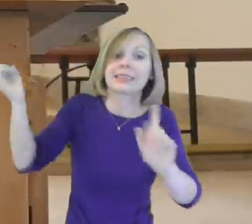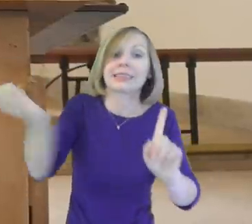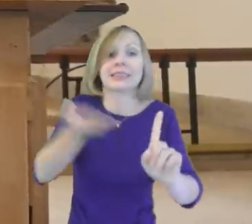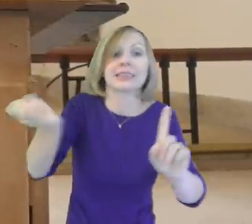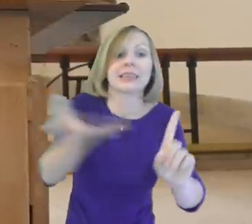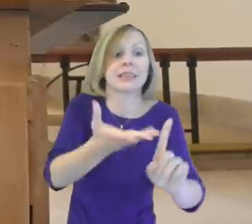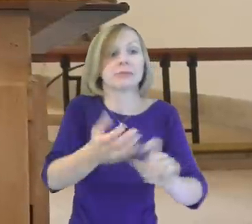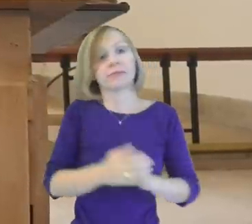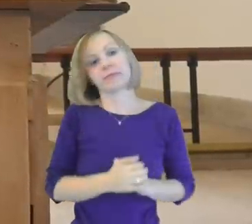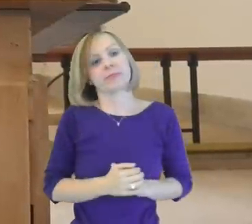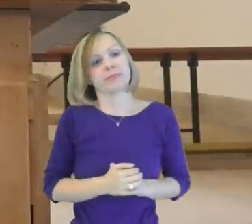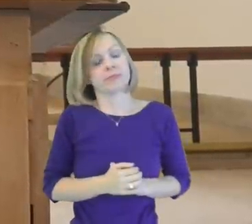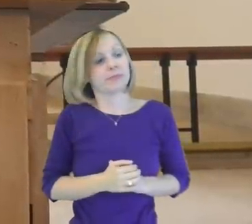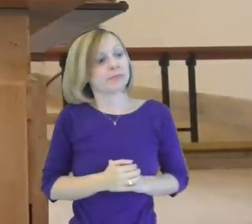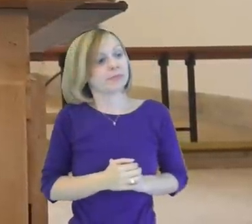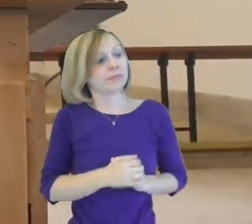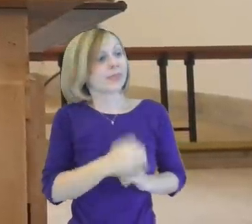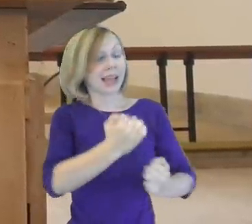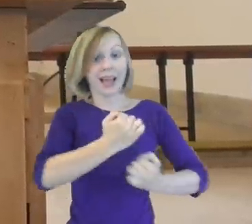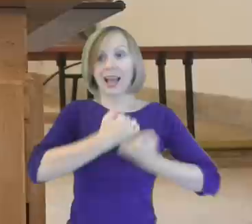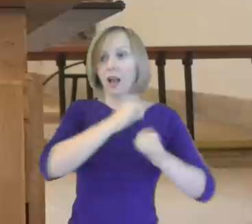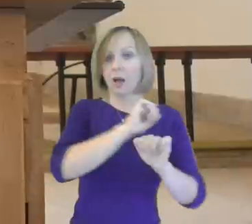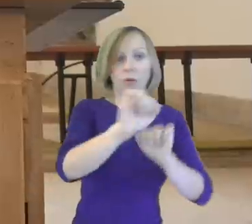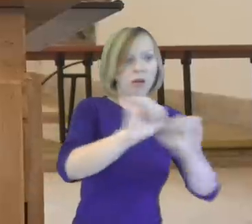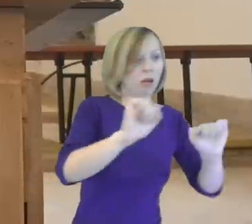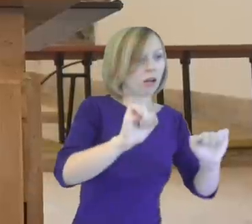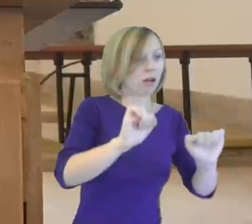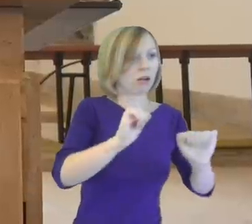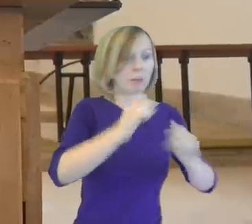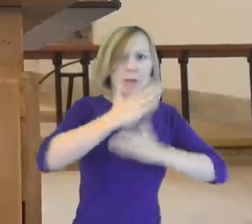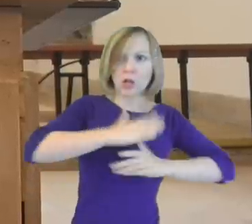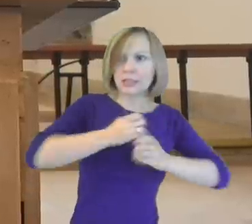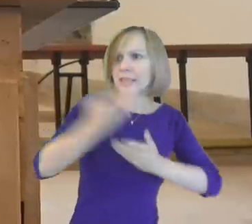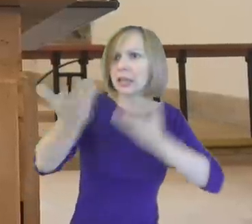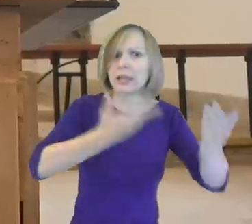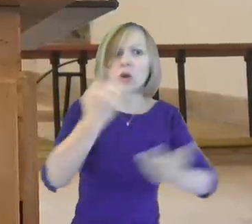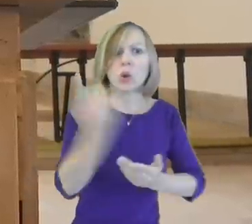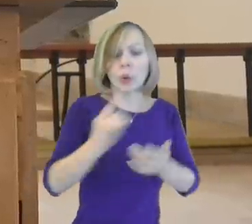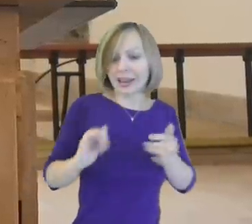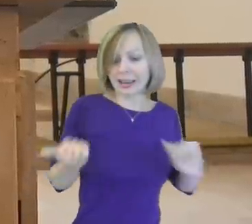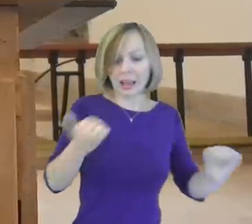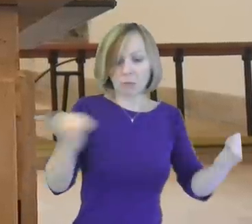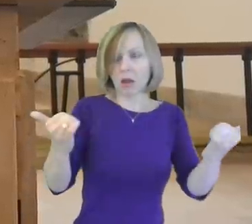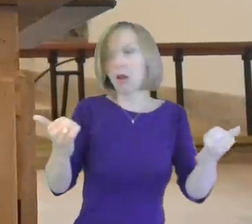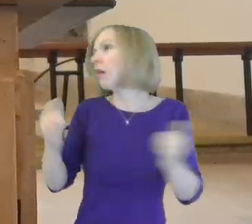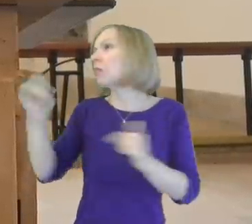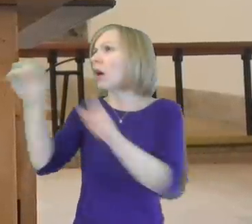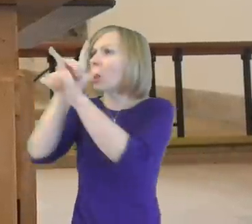of man is toward his neighbour, but the mercy of the Lord is upon all